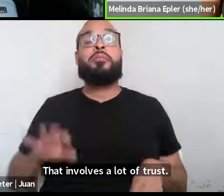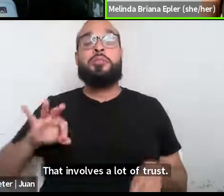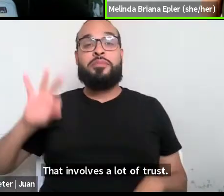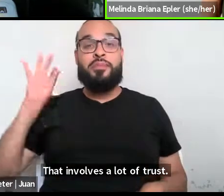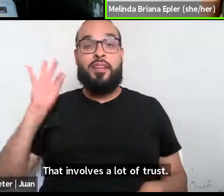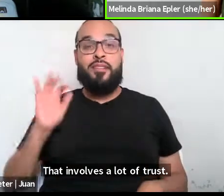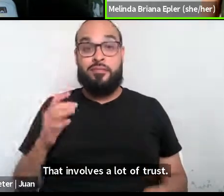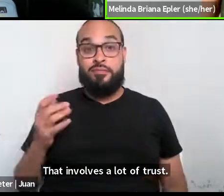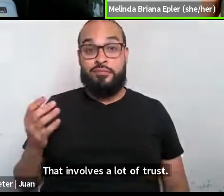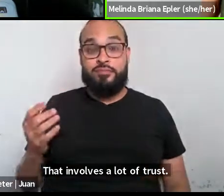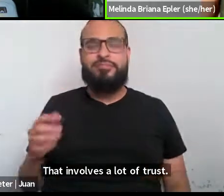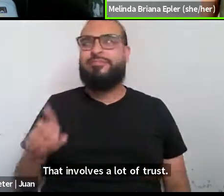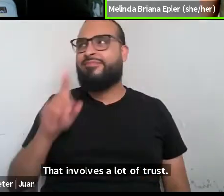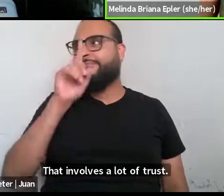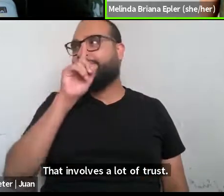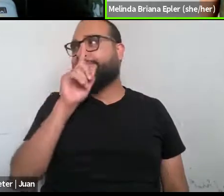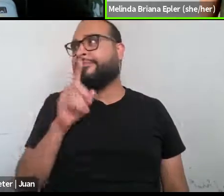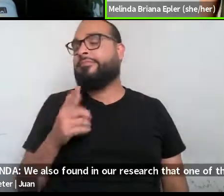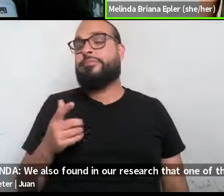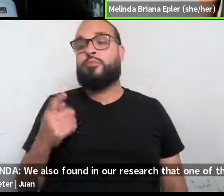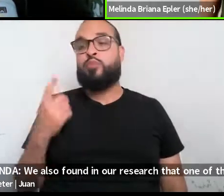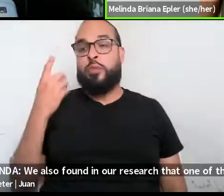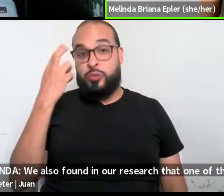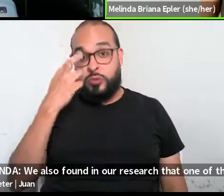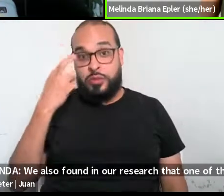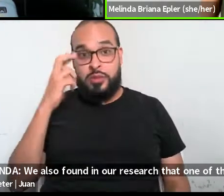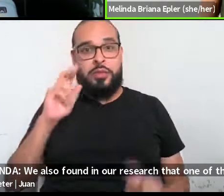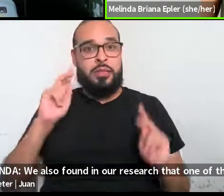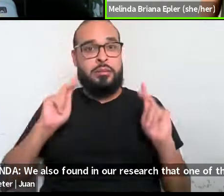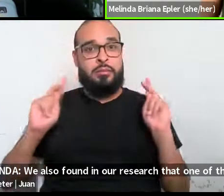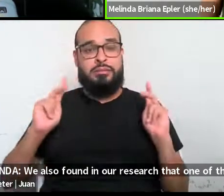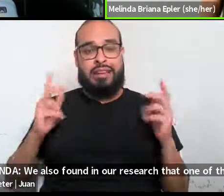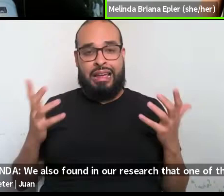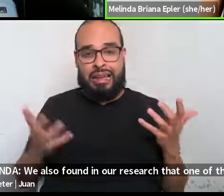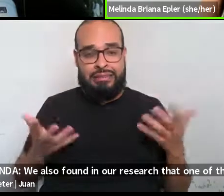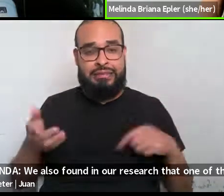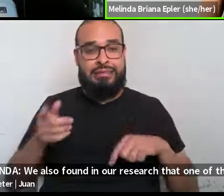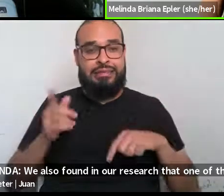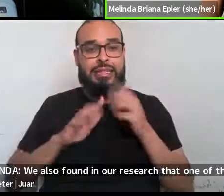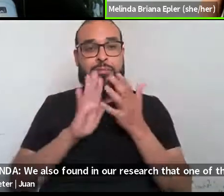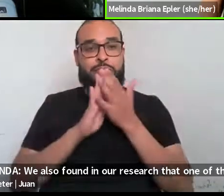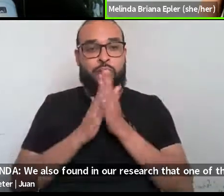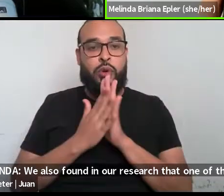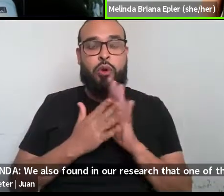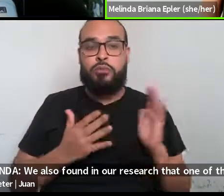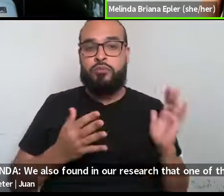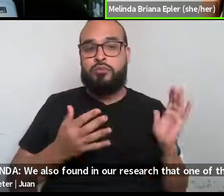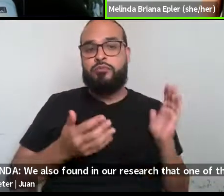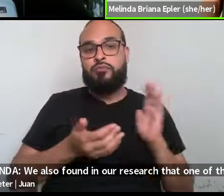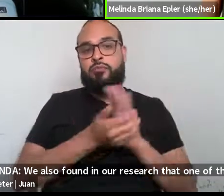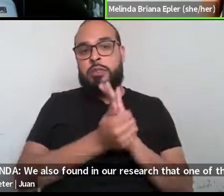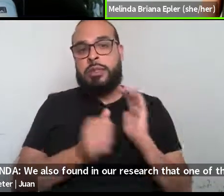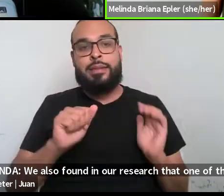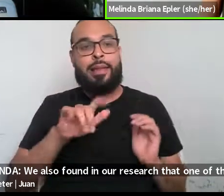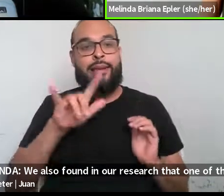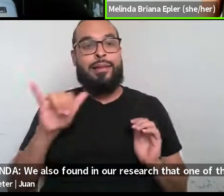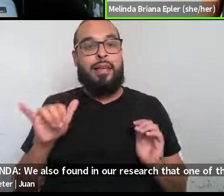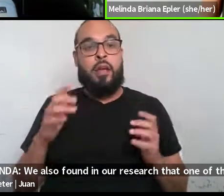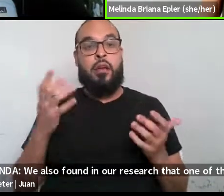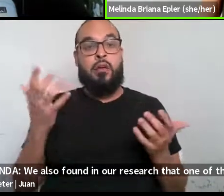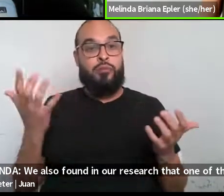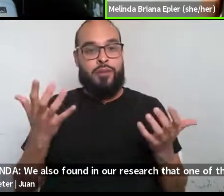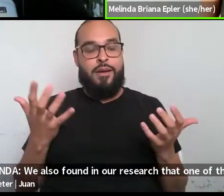one of the things that keeps people from being allies and taking action as an ally is the lack of trust. And I